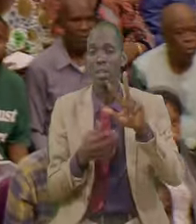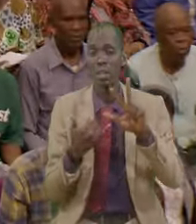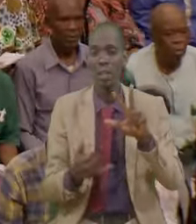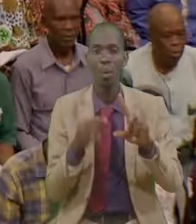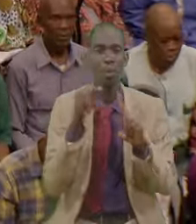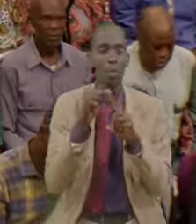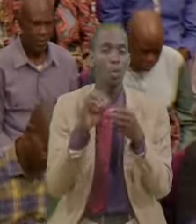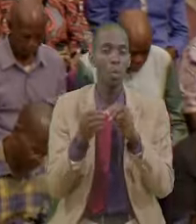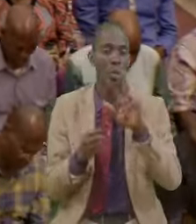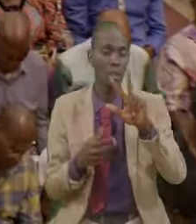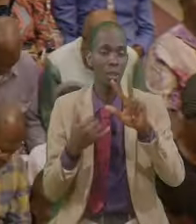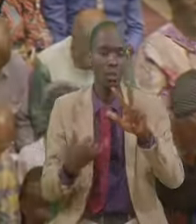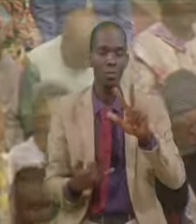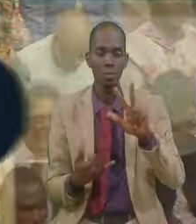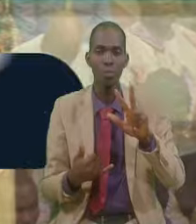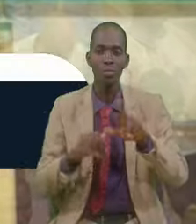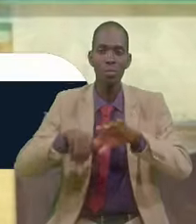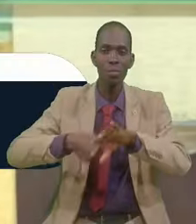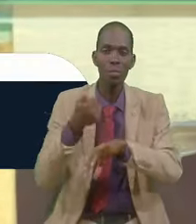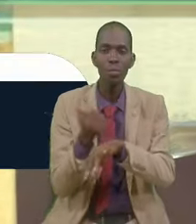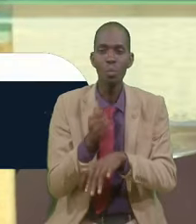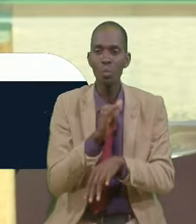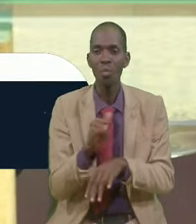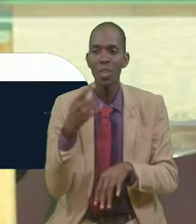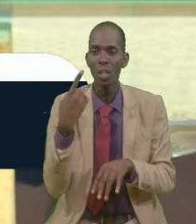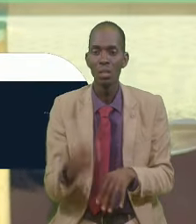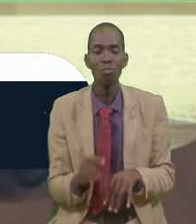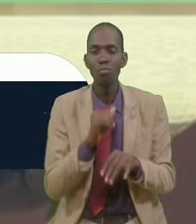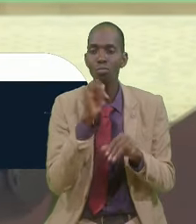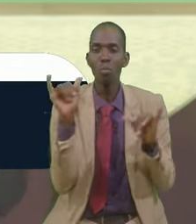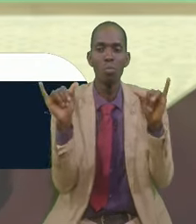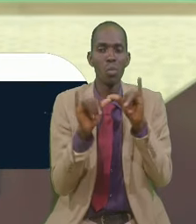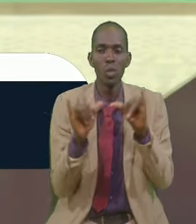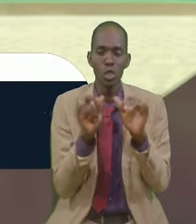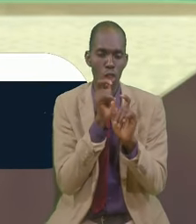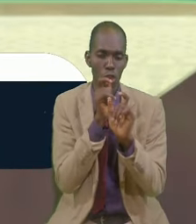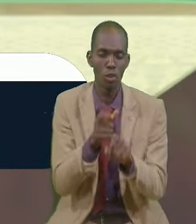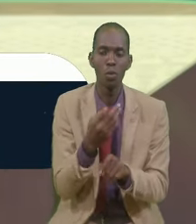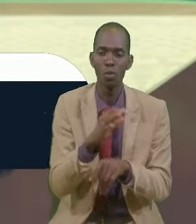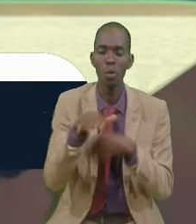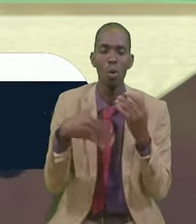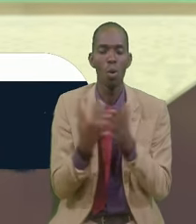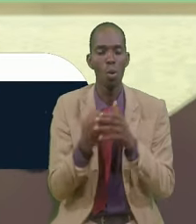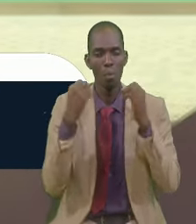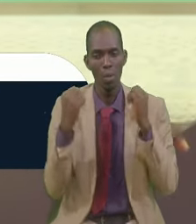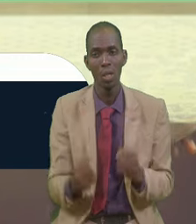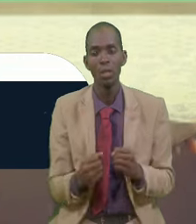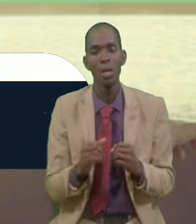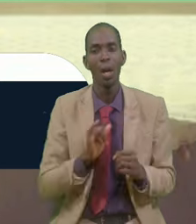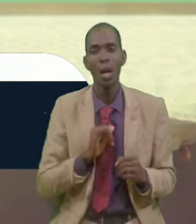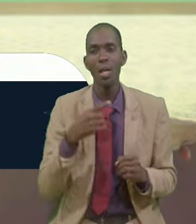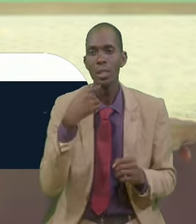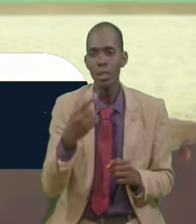three now. Confirming the measureless gifts of the Almighty. Confirmation tonight. My brother there,